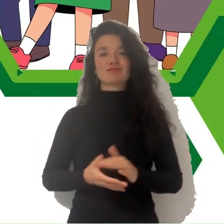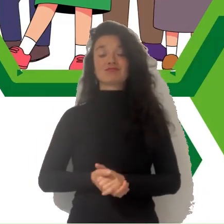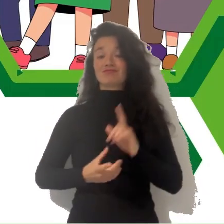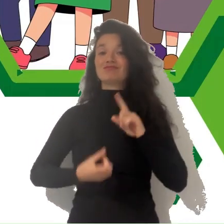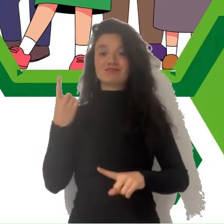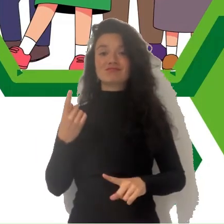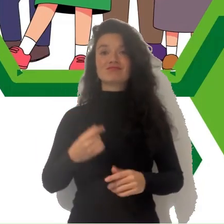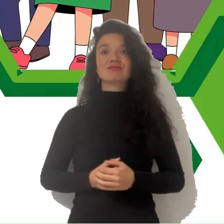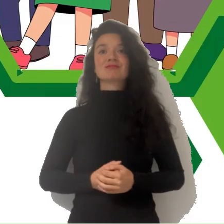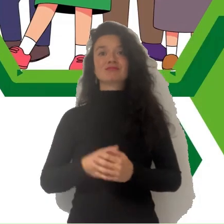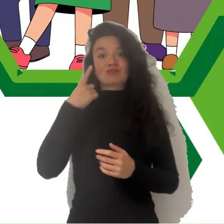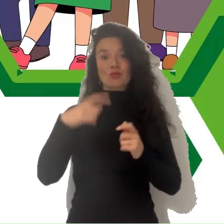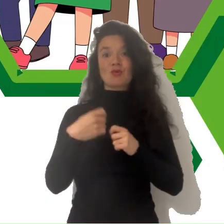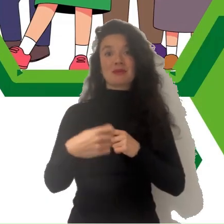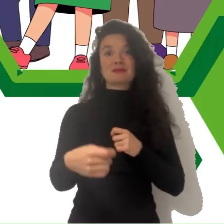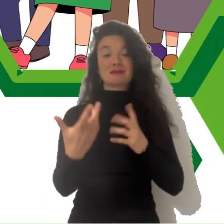encourage people